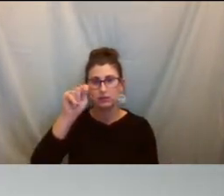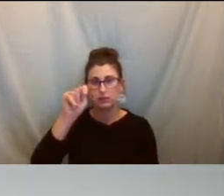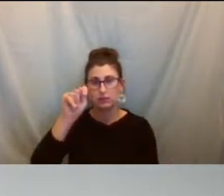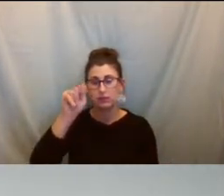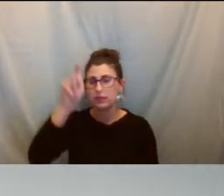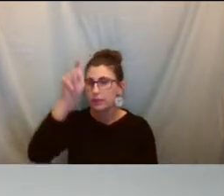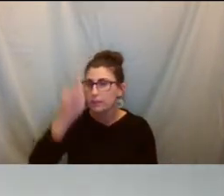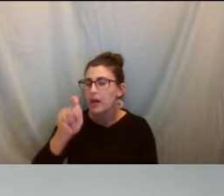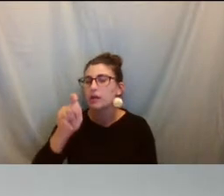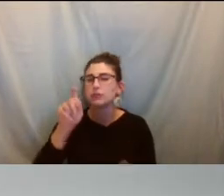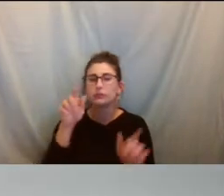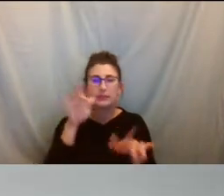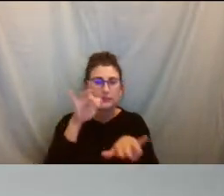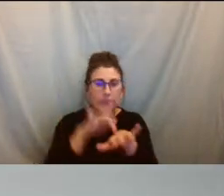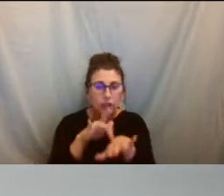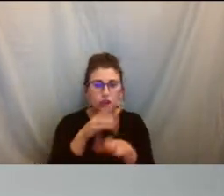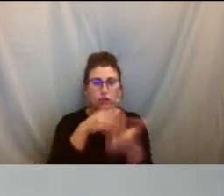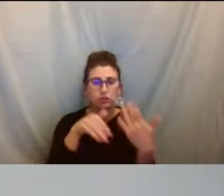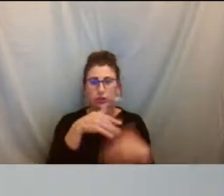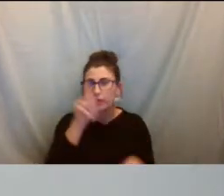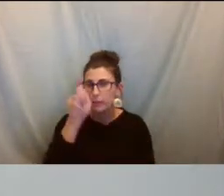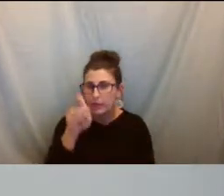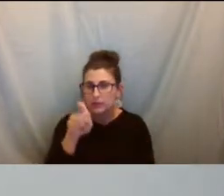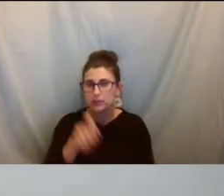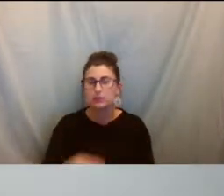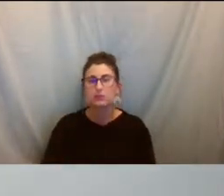to each other. Okay, like this. They're touching.